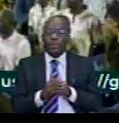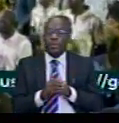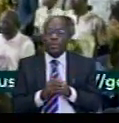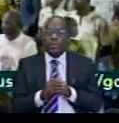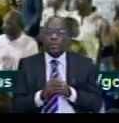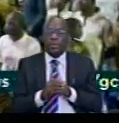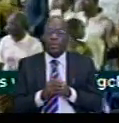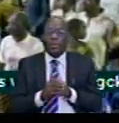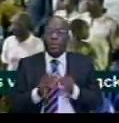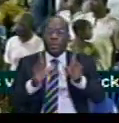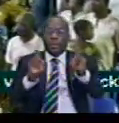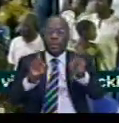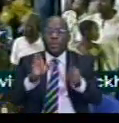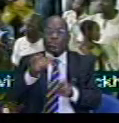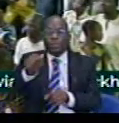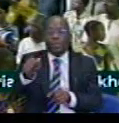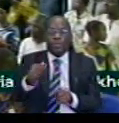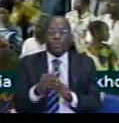Examine yourself.